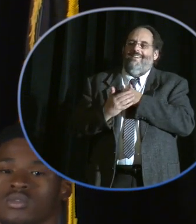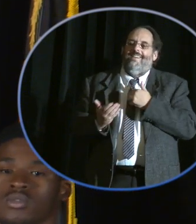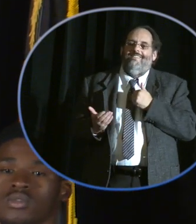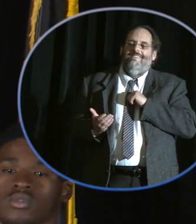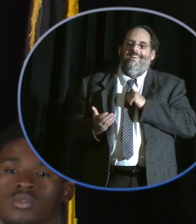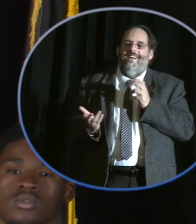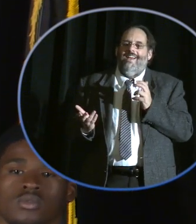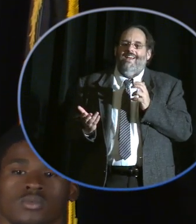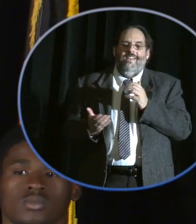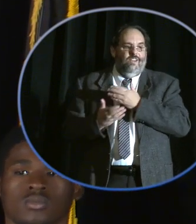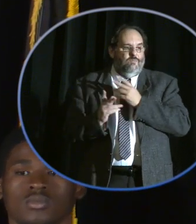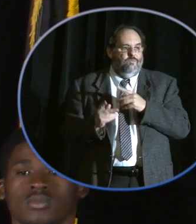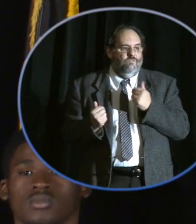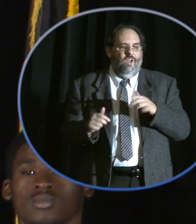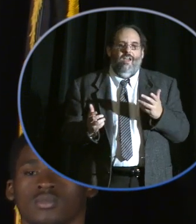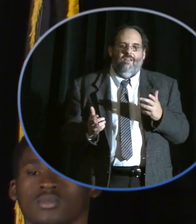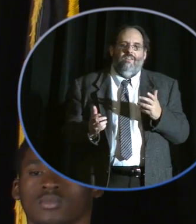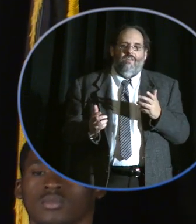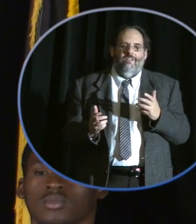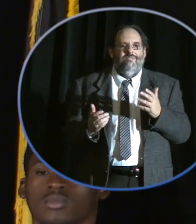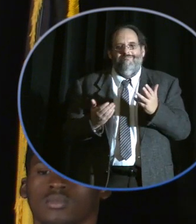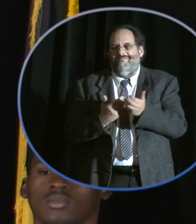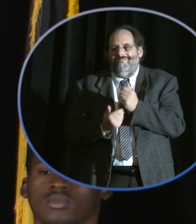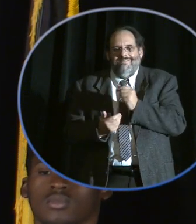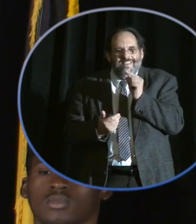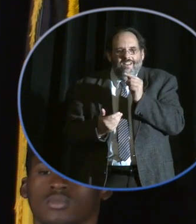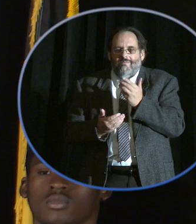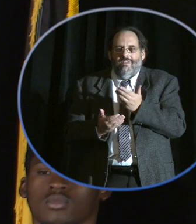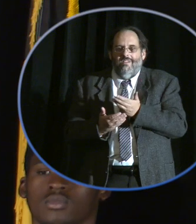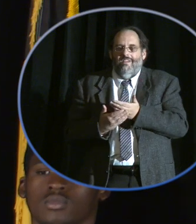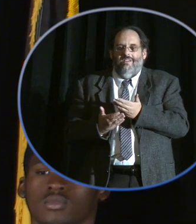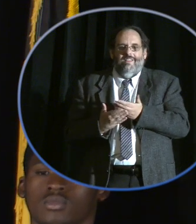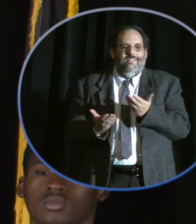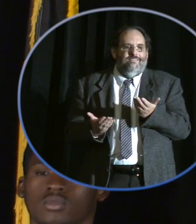These young folks were trying to make a dollar out of 15 cents, to quote Tupac.